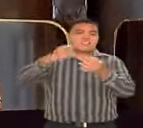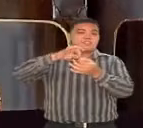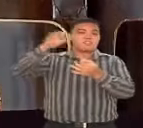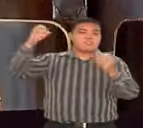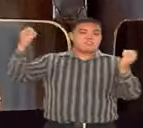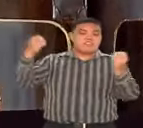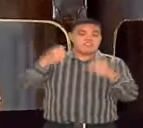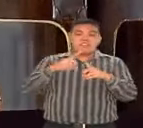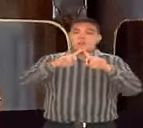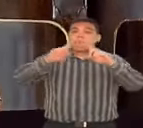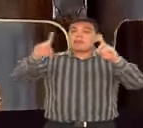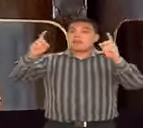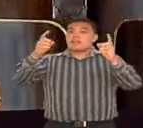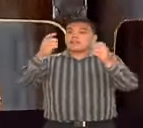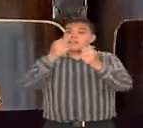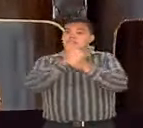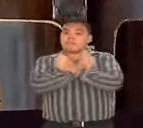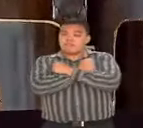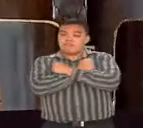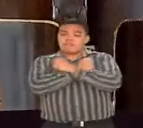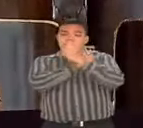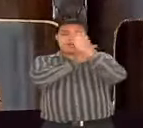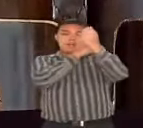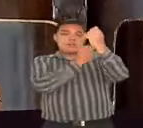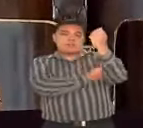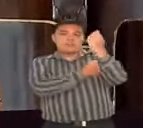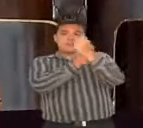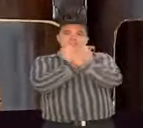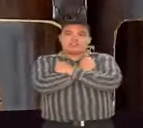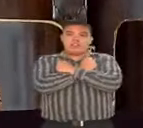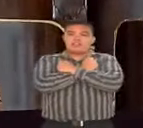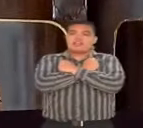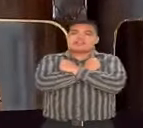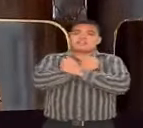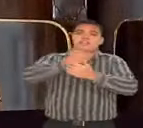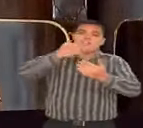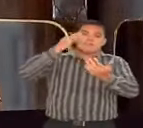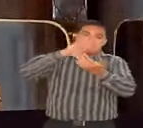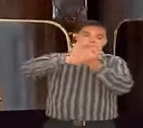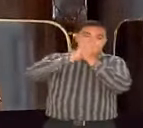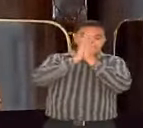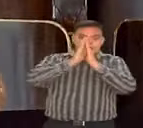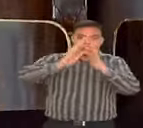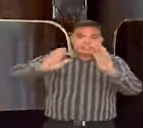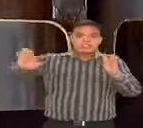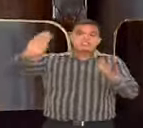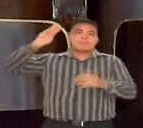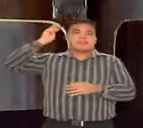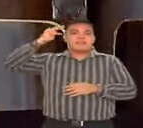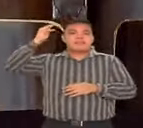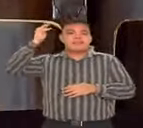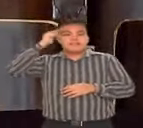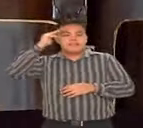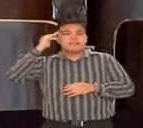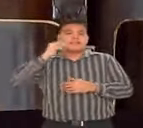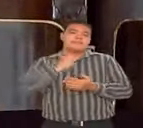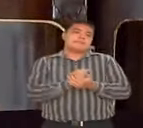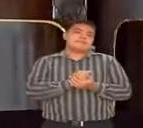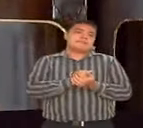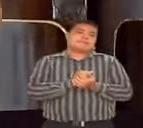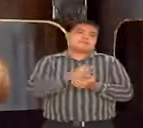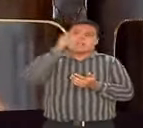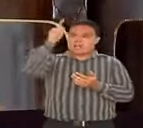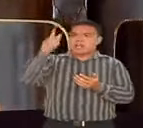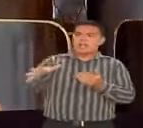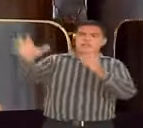fear, but of power and of love and of what? A sound mind. Power.